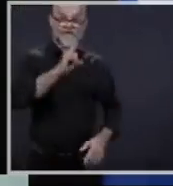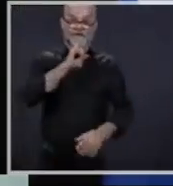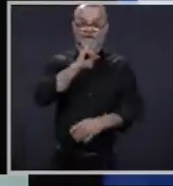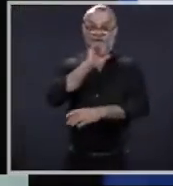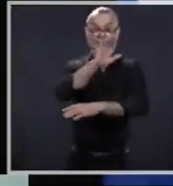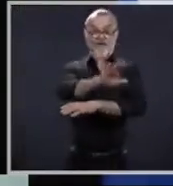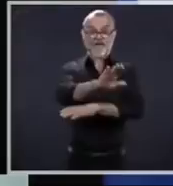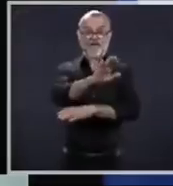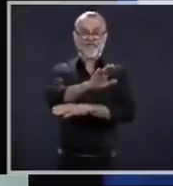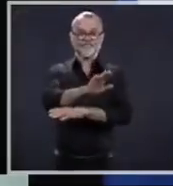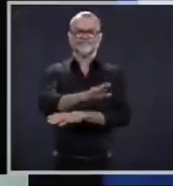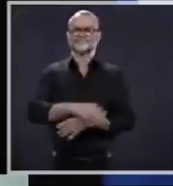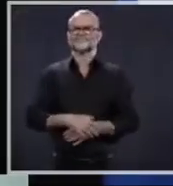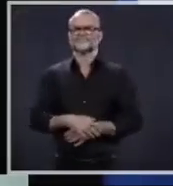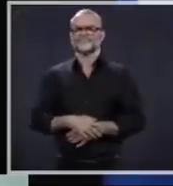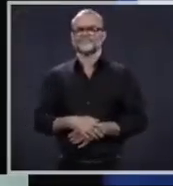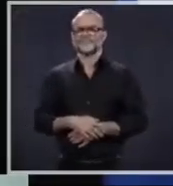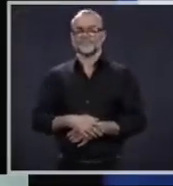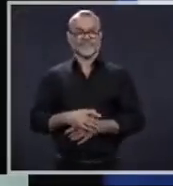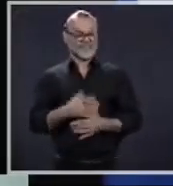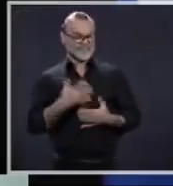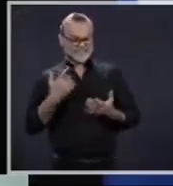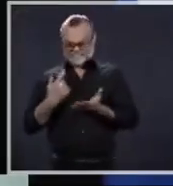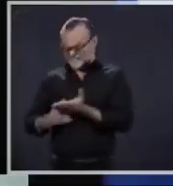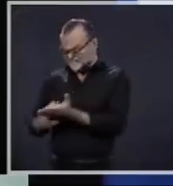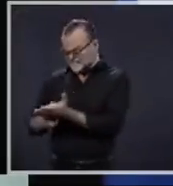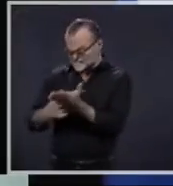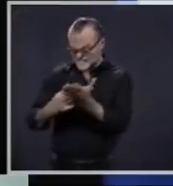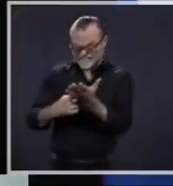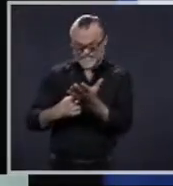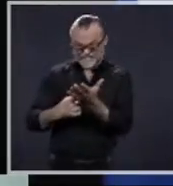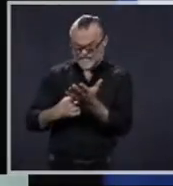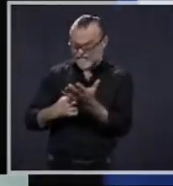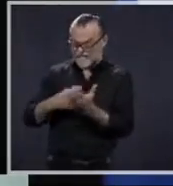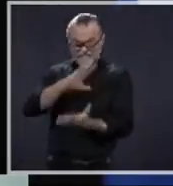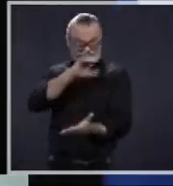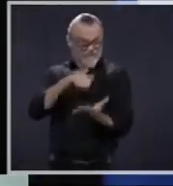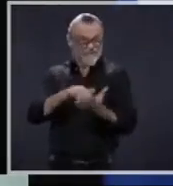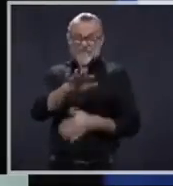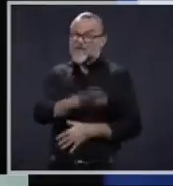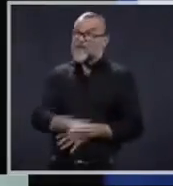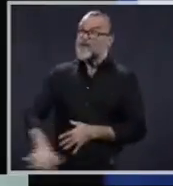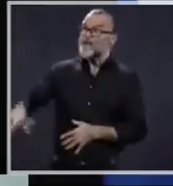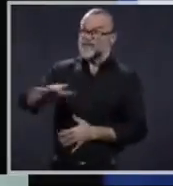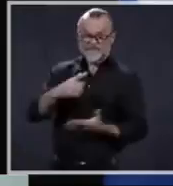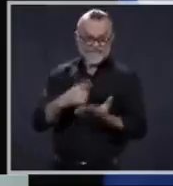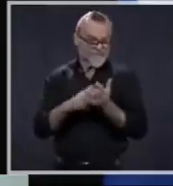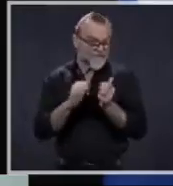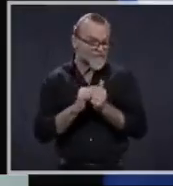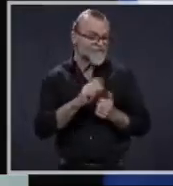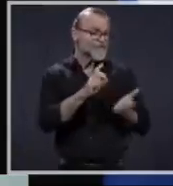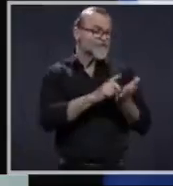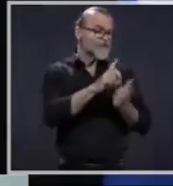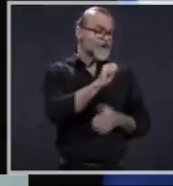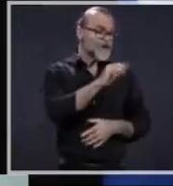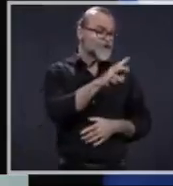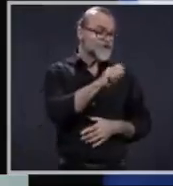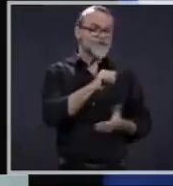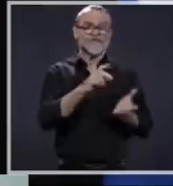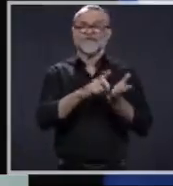to reopen daycare centers as planned in the Montreal region on the 1st of